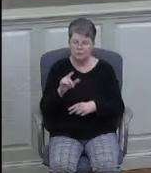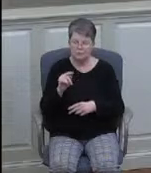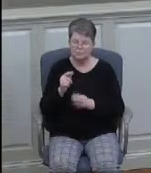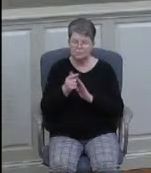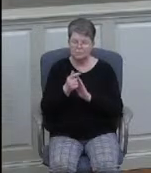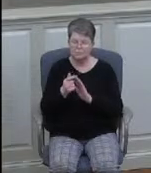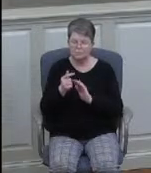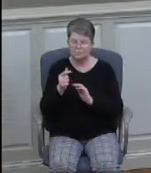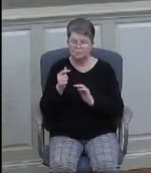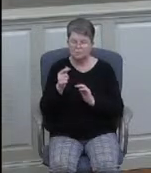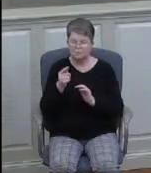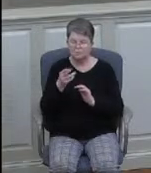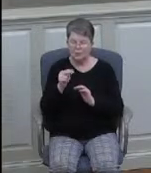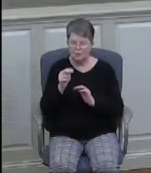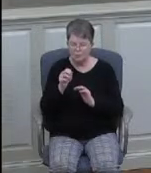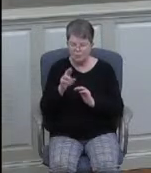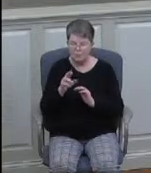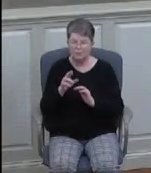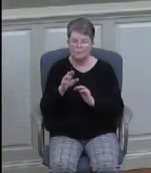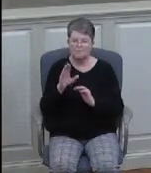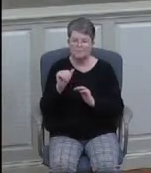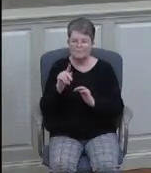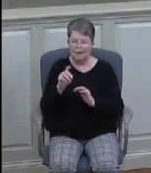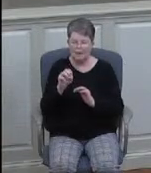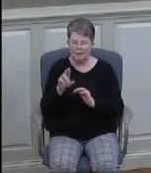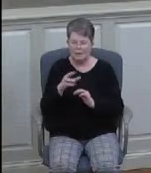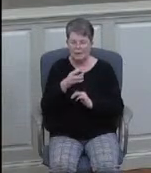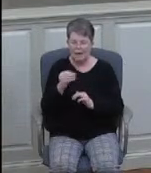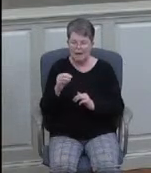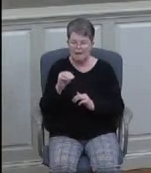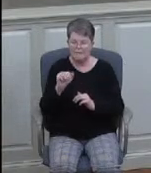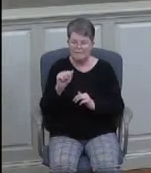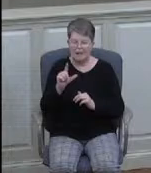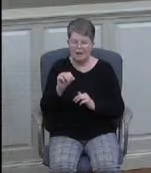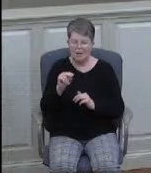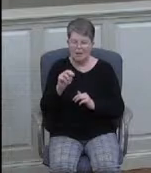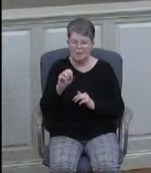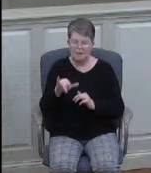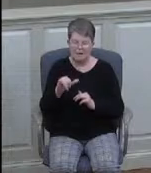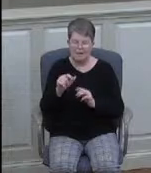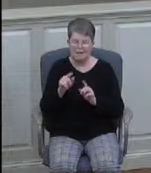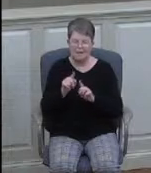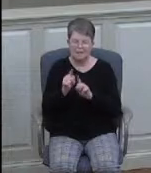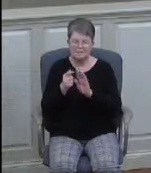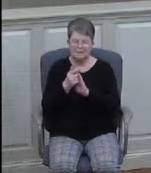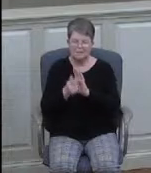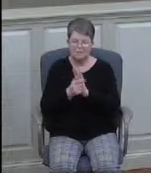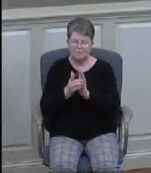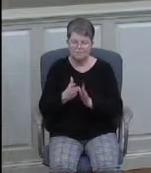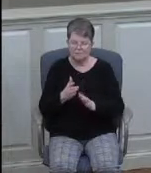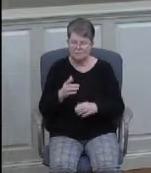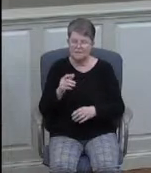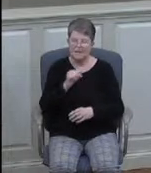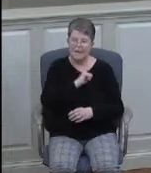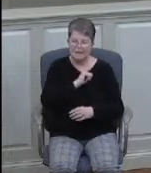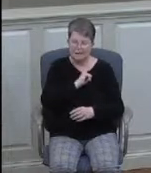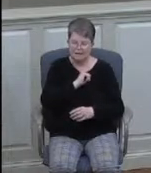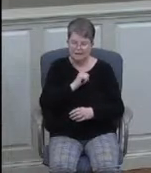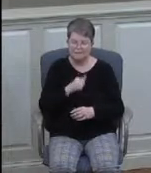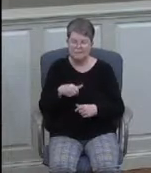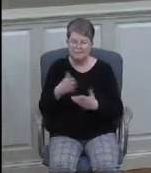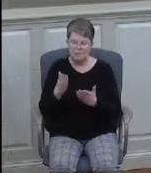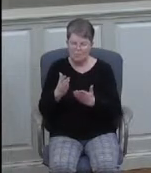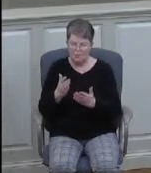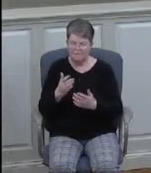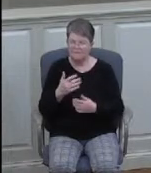Maloney for representation on that matter. Do you hear a motion? So moved. Commissioner Atkins